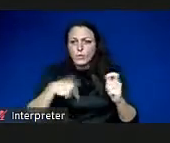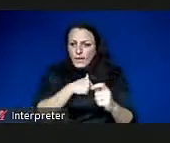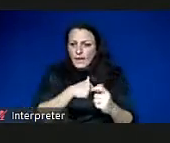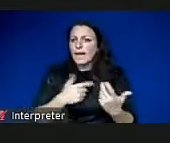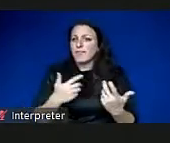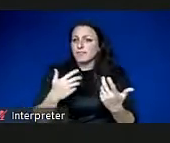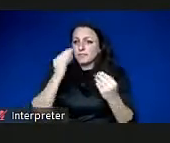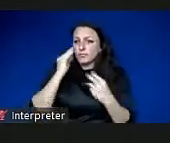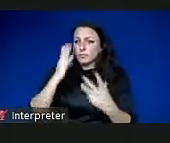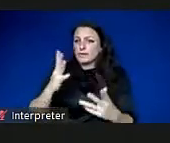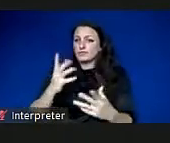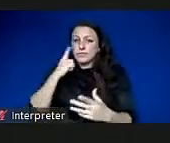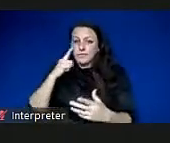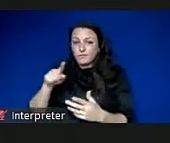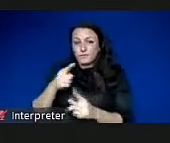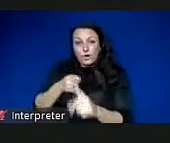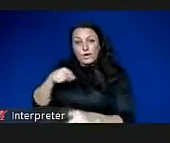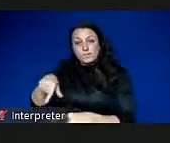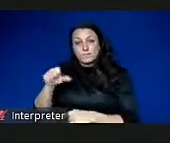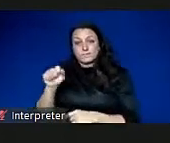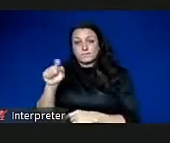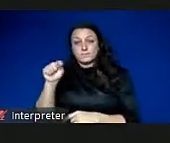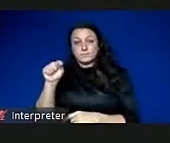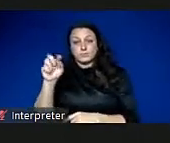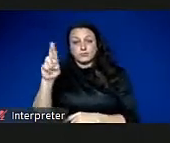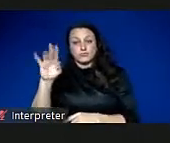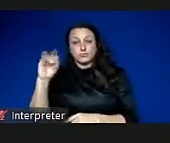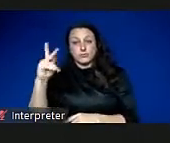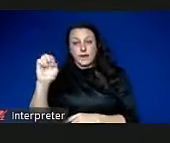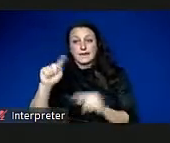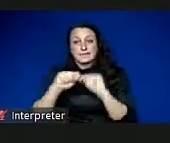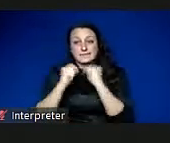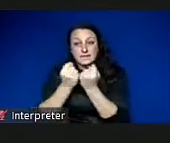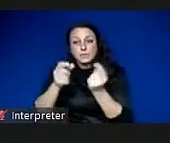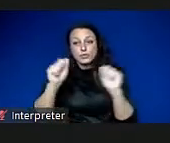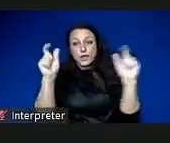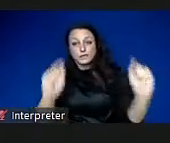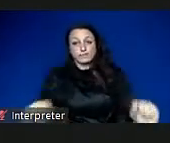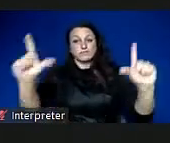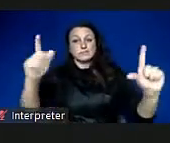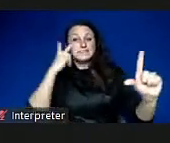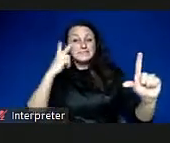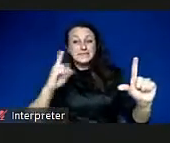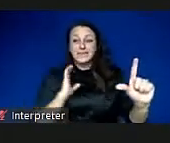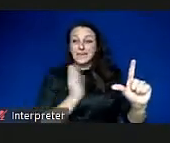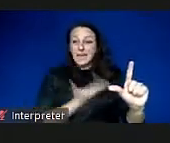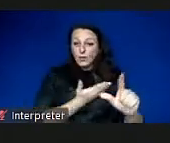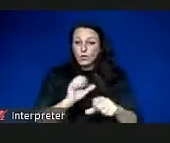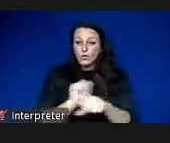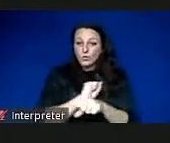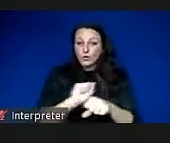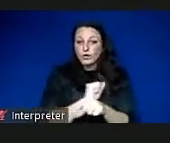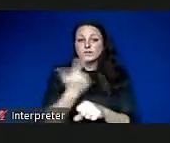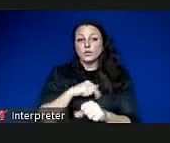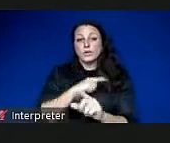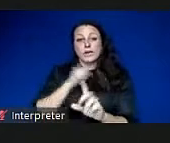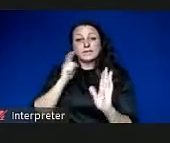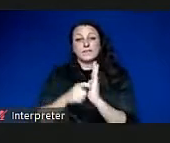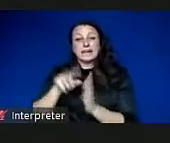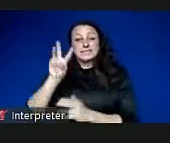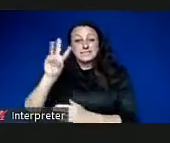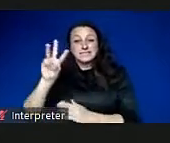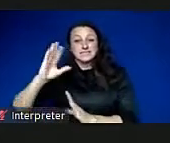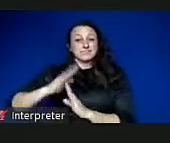go and find out information around the work that we are doing. So we identified 6 key priority areas, and I'm